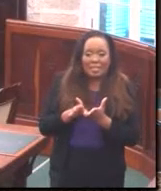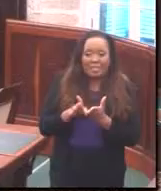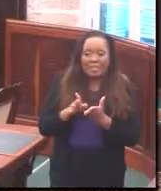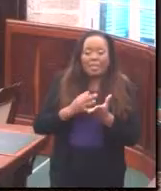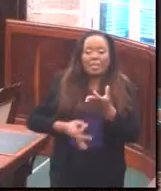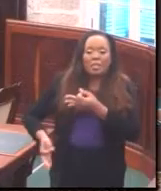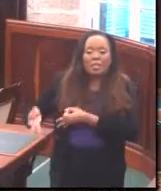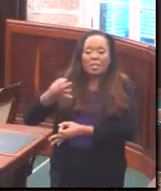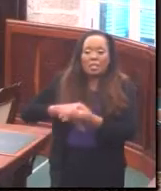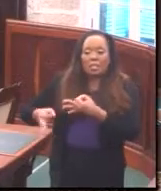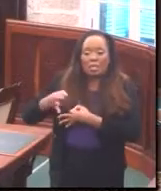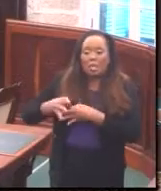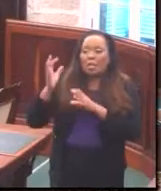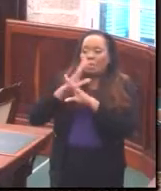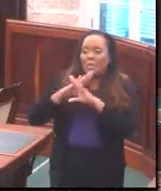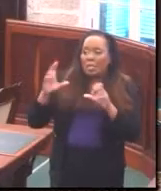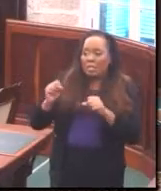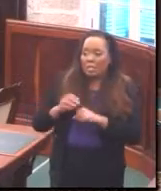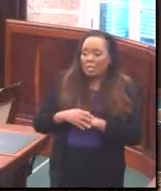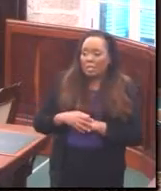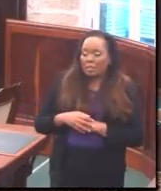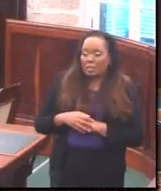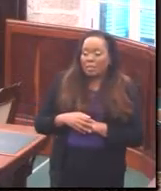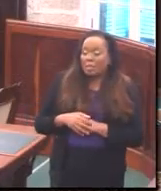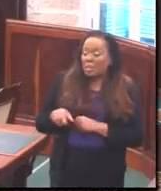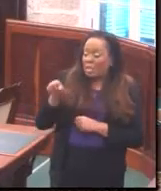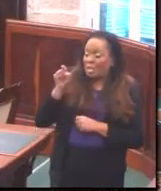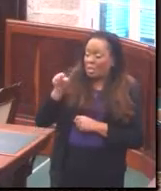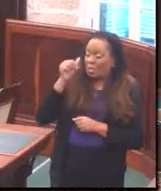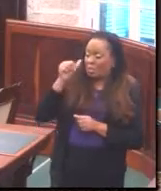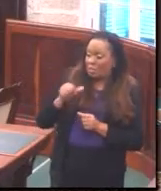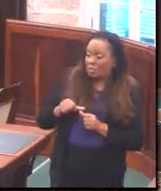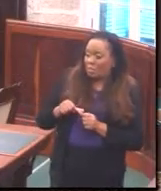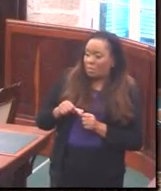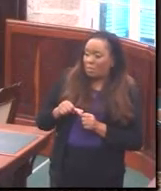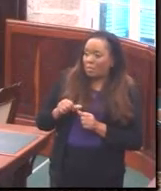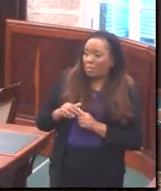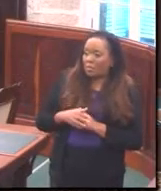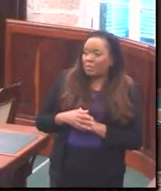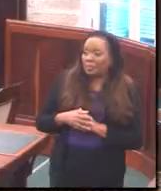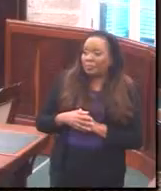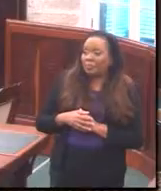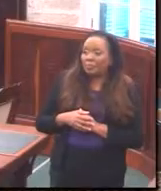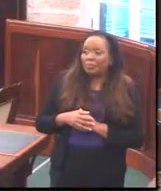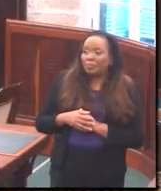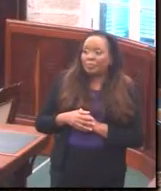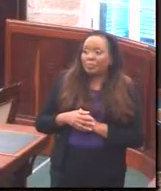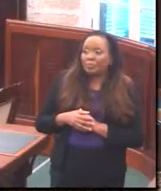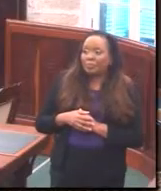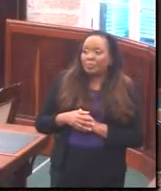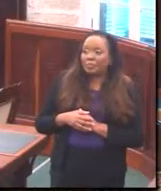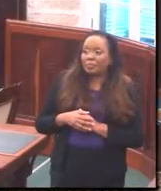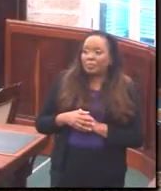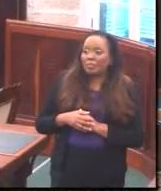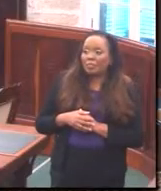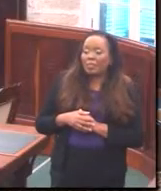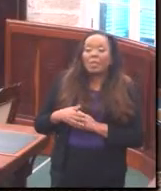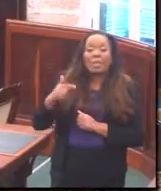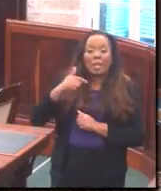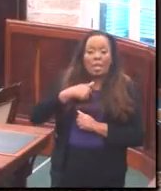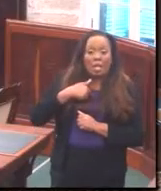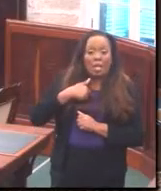president substituted therefore. You recall, sir, that it was my suggestion that a minister, whoever is that